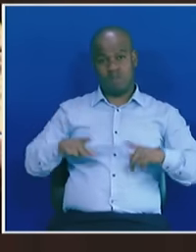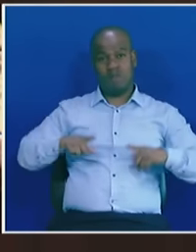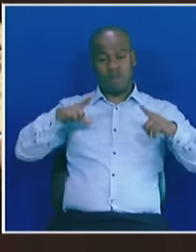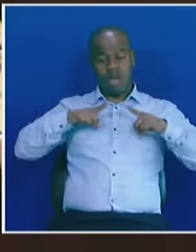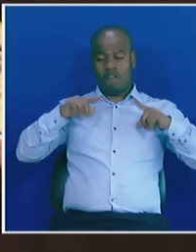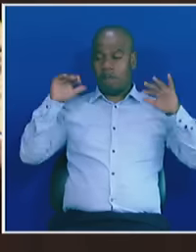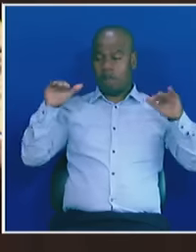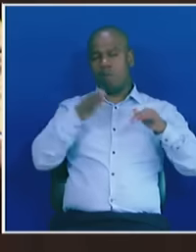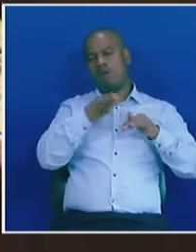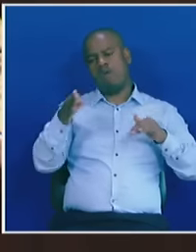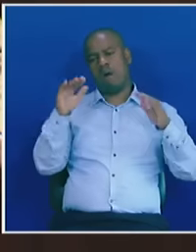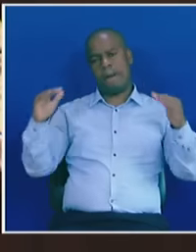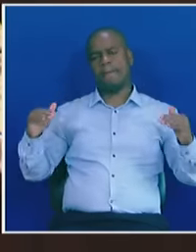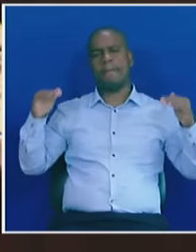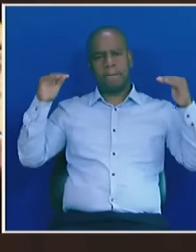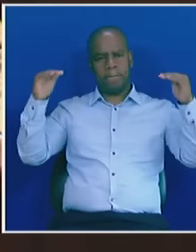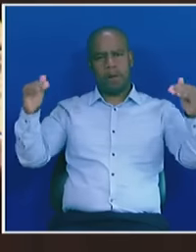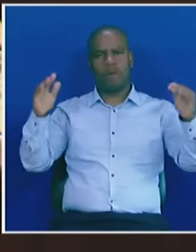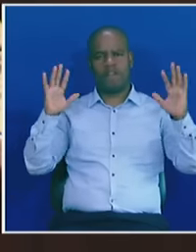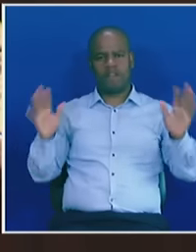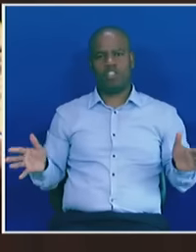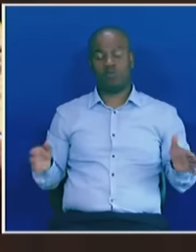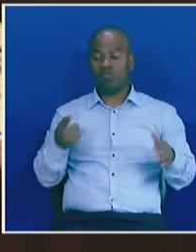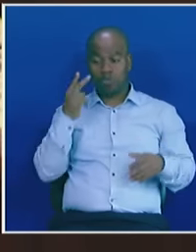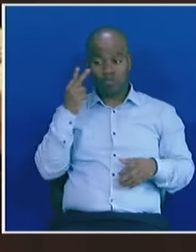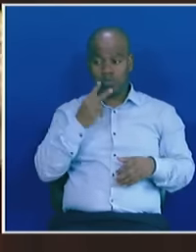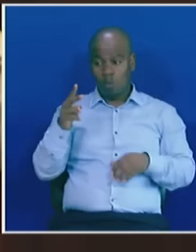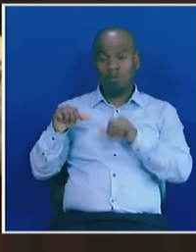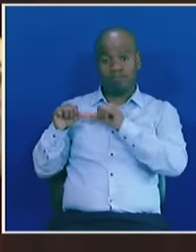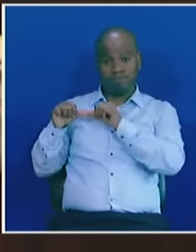improved, and we have seen a